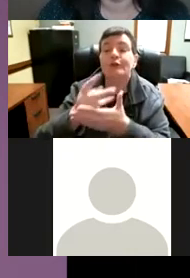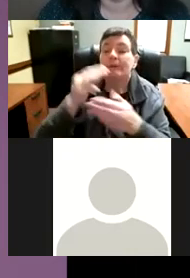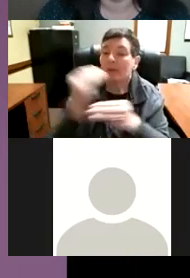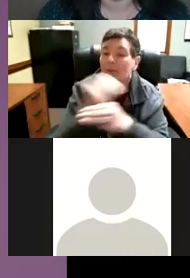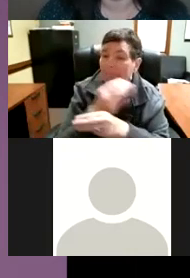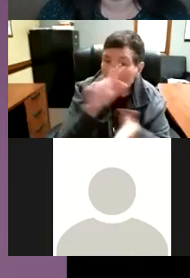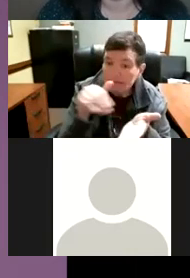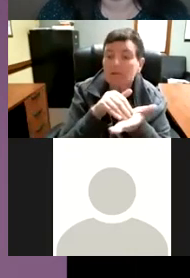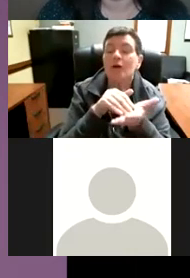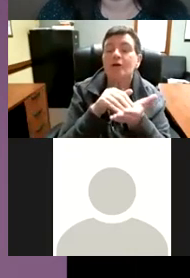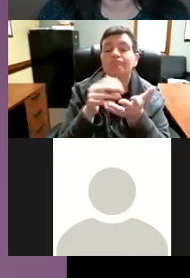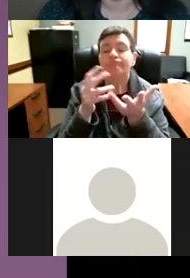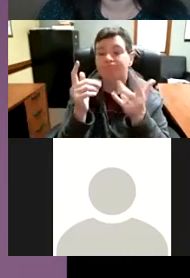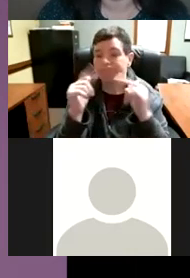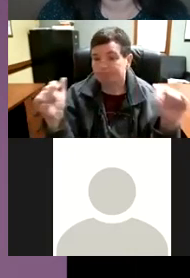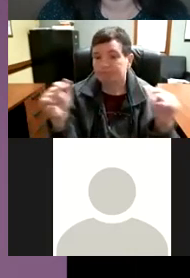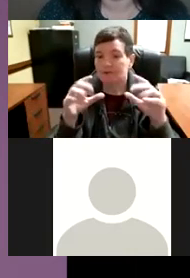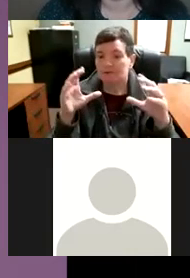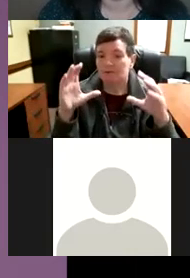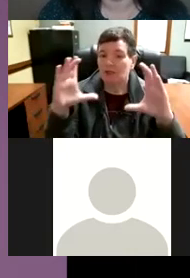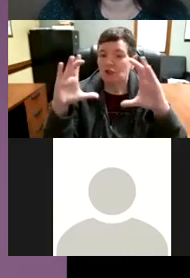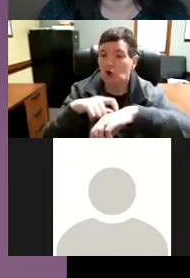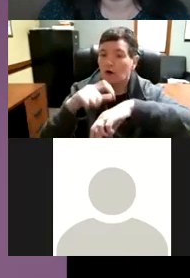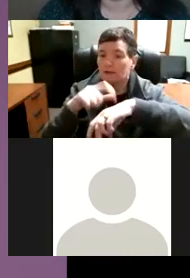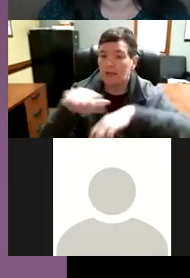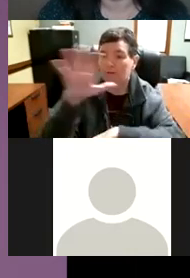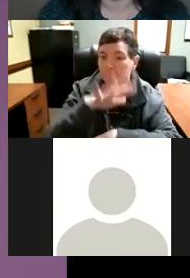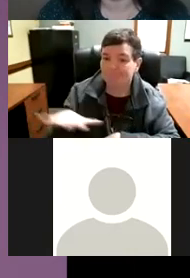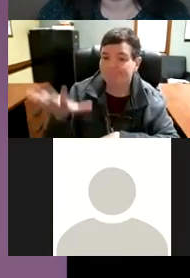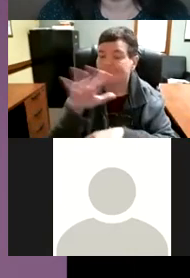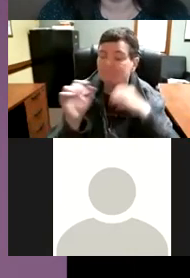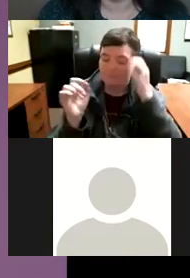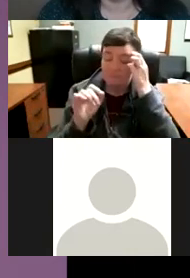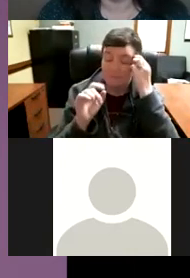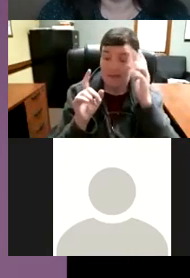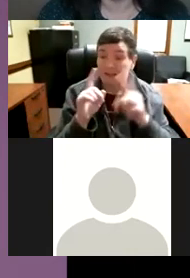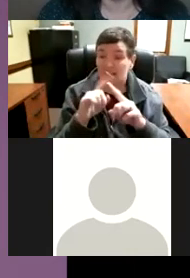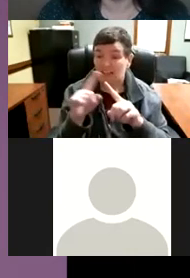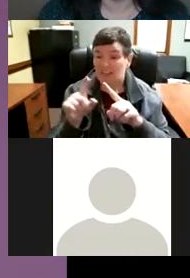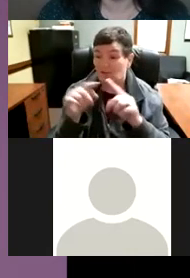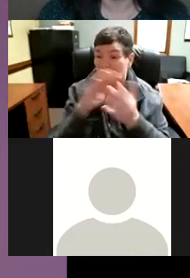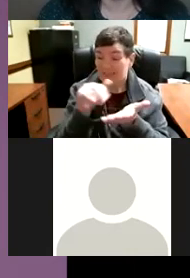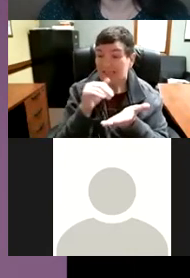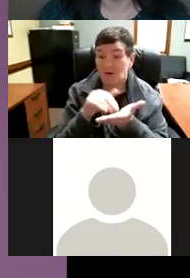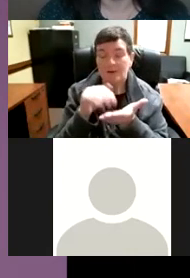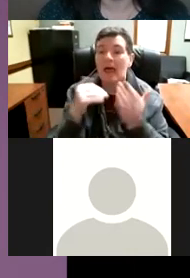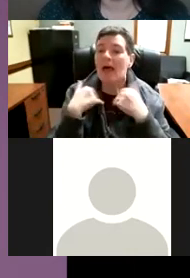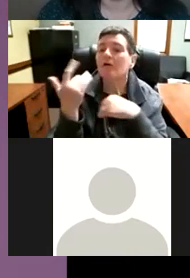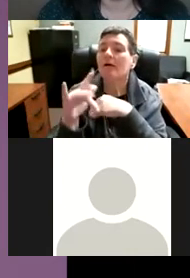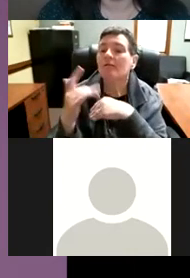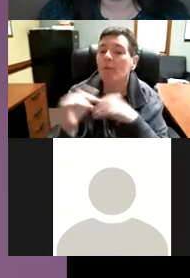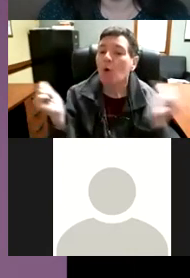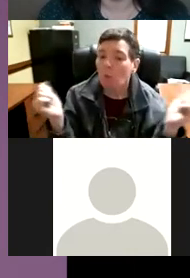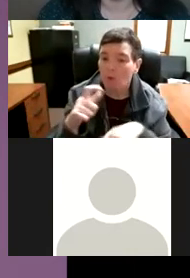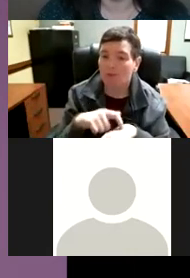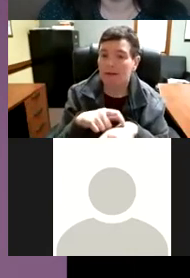in your circle time area, any of those extra centers, just have them there and available so